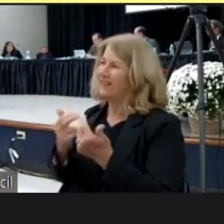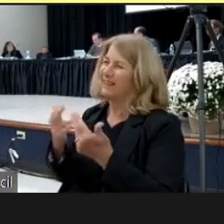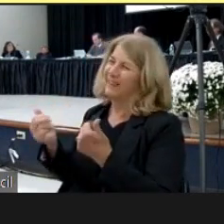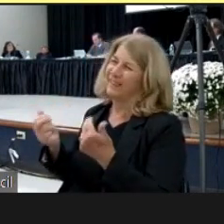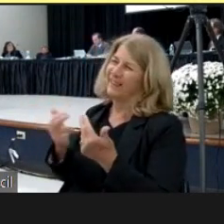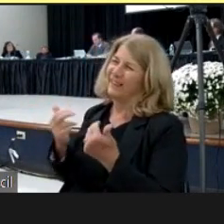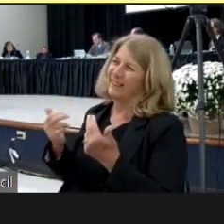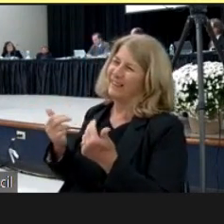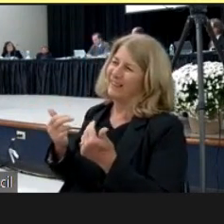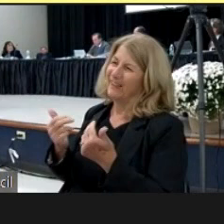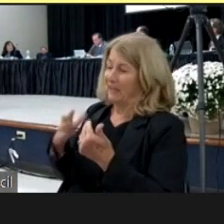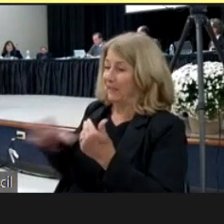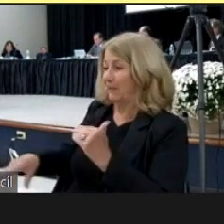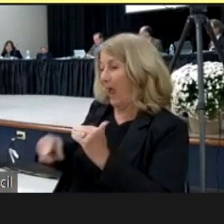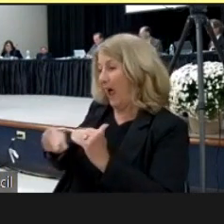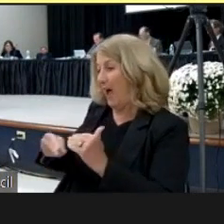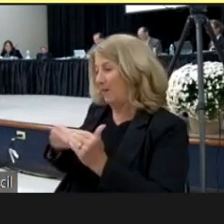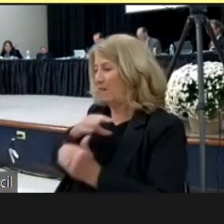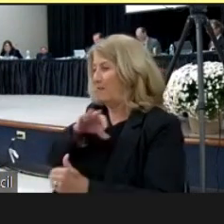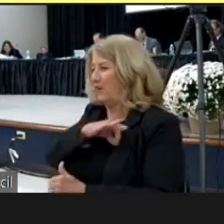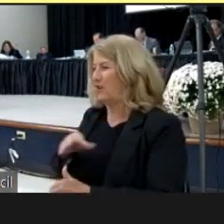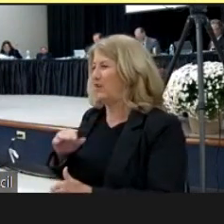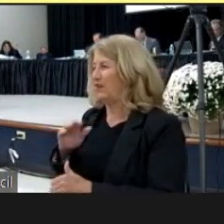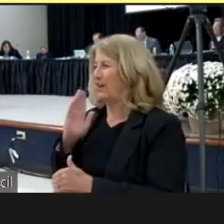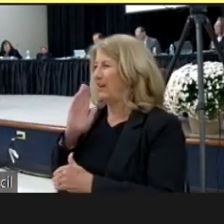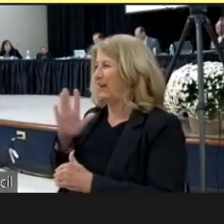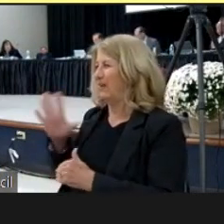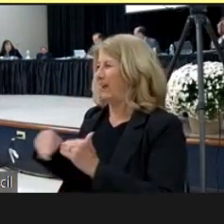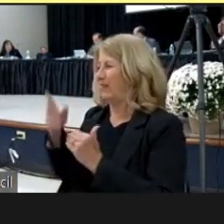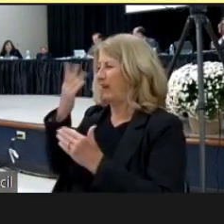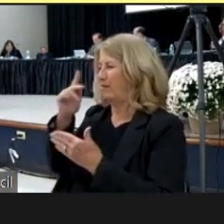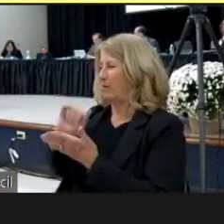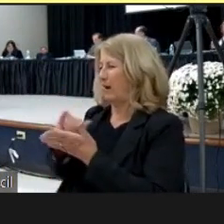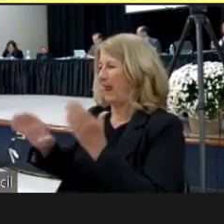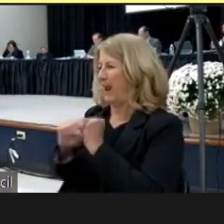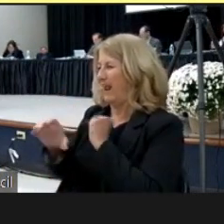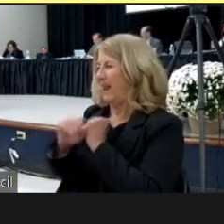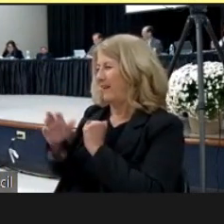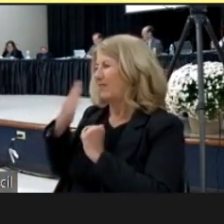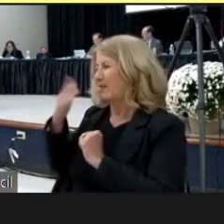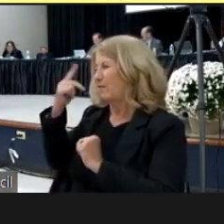It's an added feature. Put that on their advertisement. Thank you for that, John.